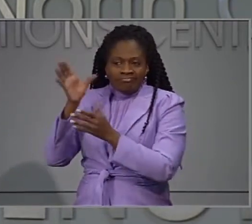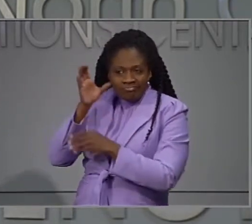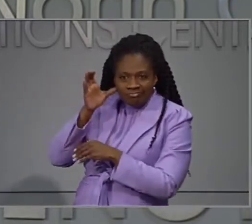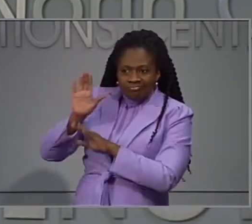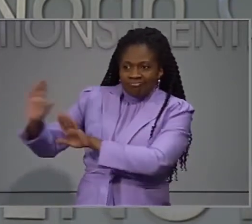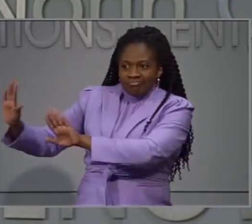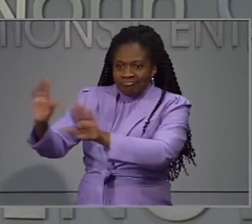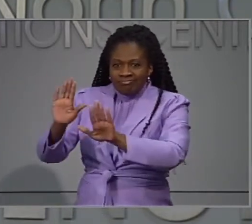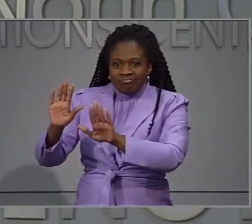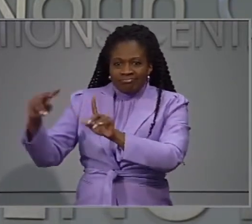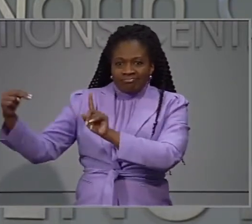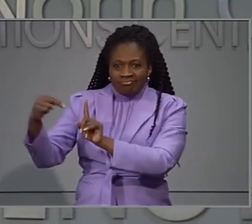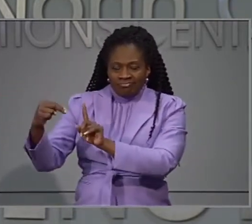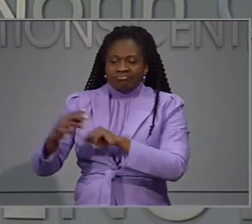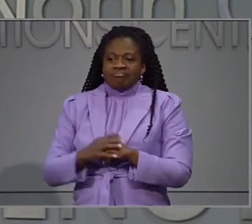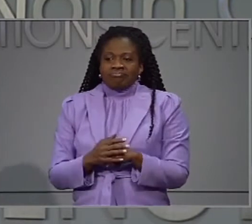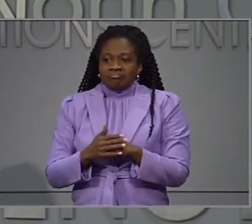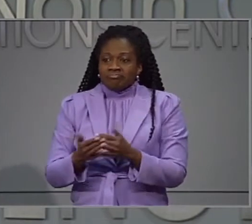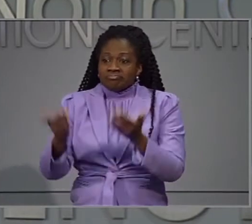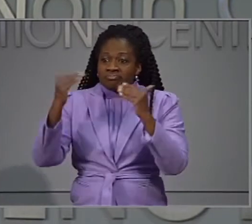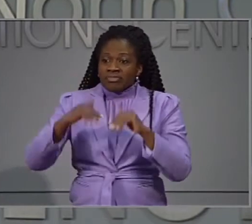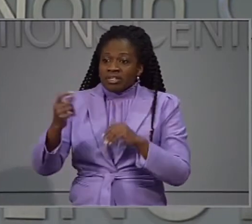Next question, please.